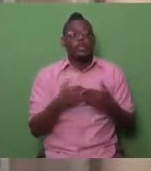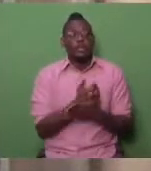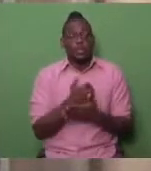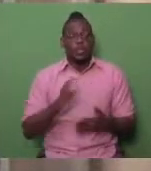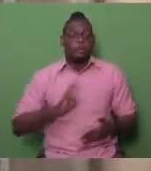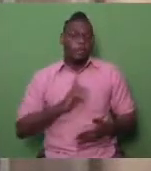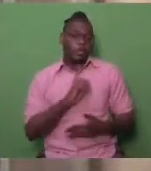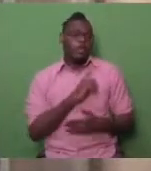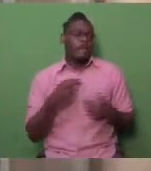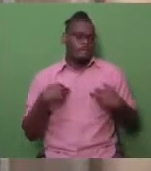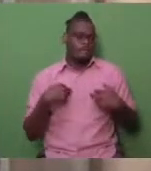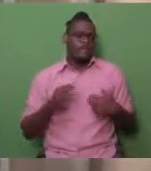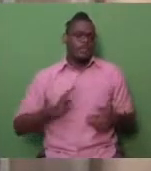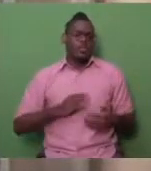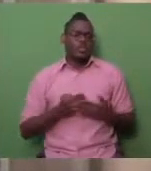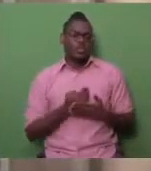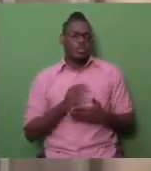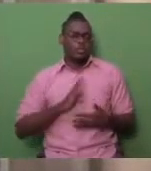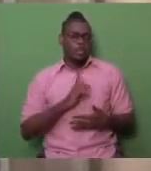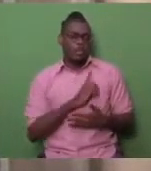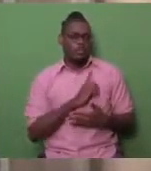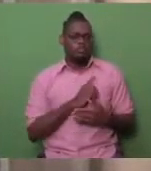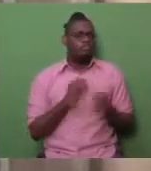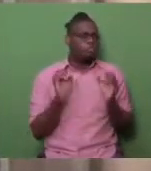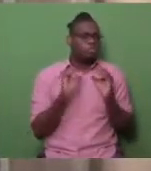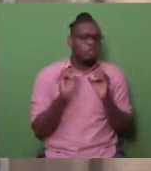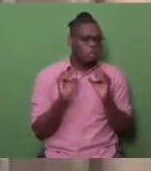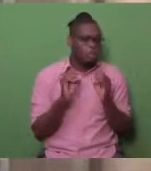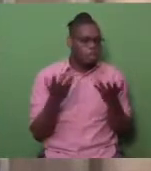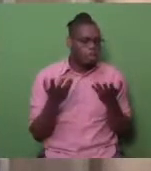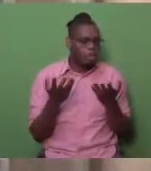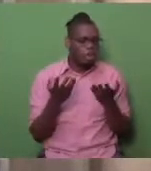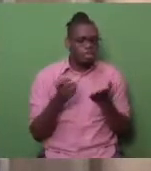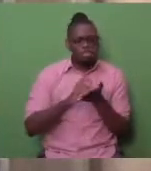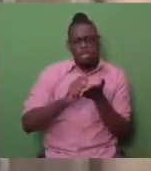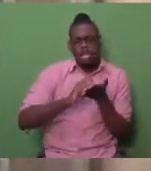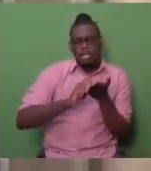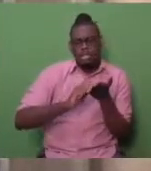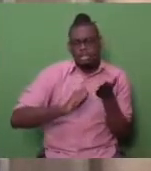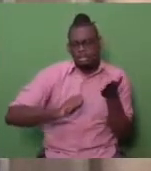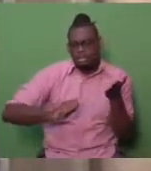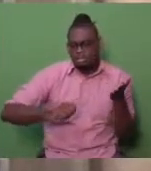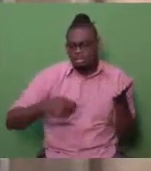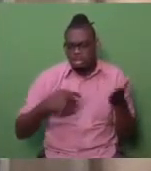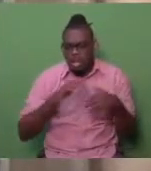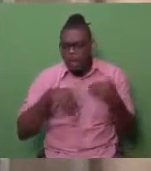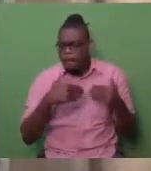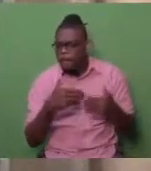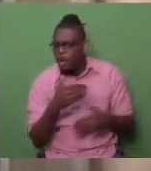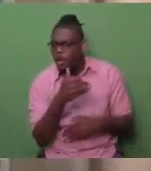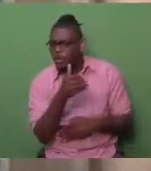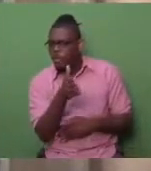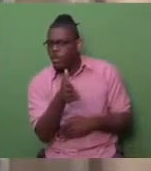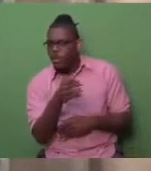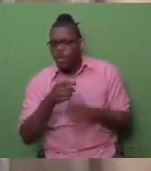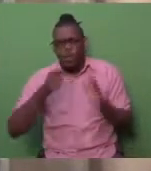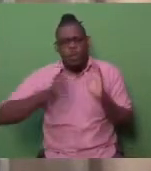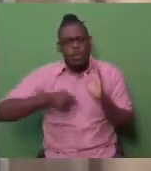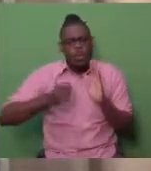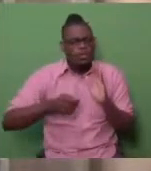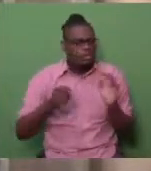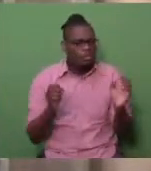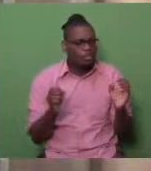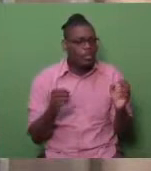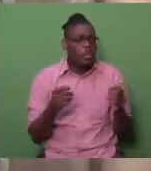no application to set aside the matter involved, the arbitration matter, involving the Prime Minister's best friend